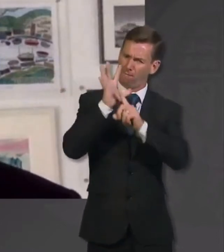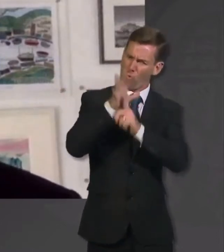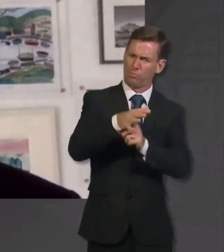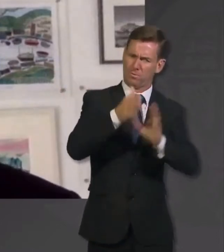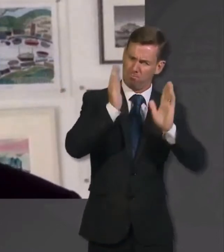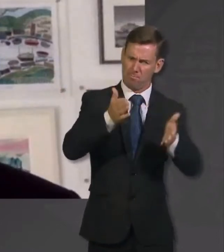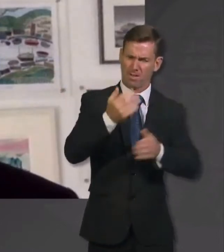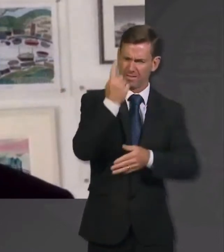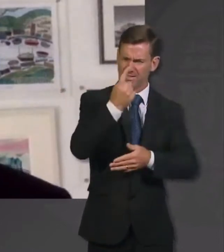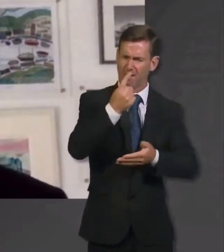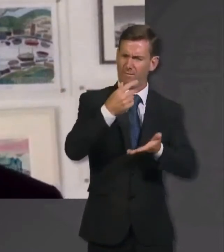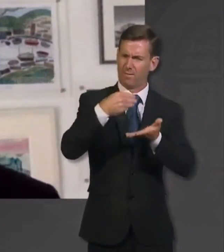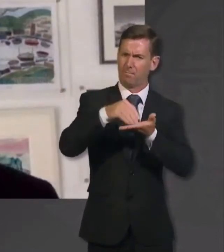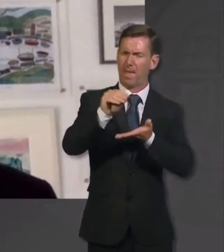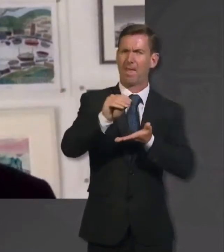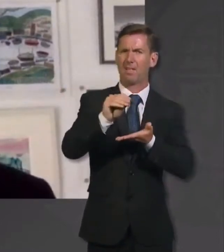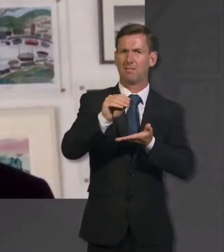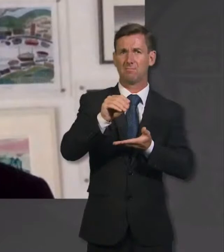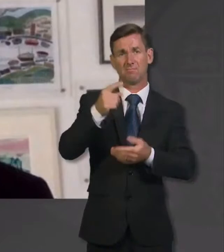of the BBC licence fee?